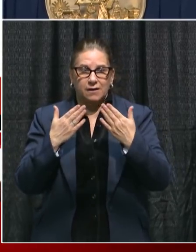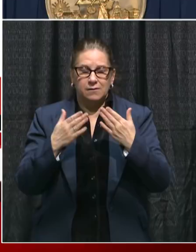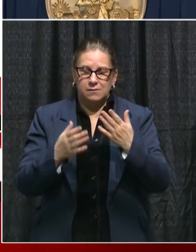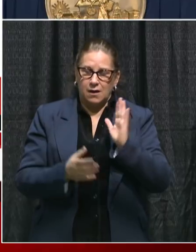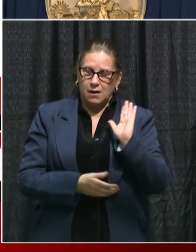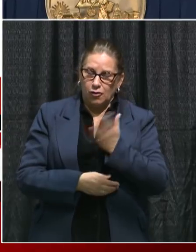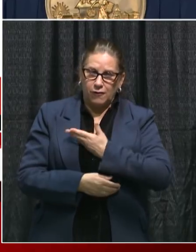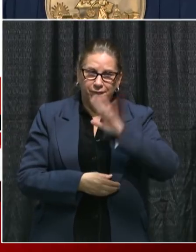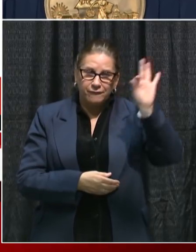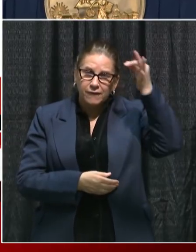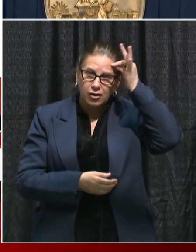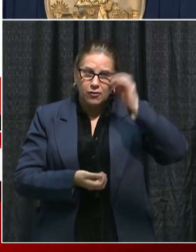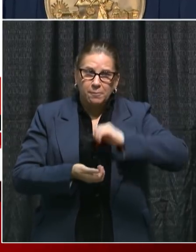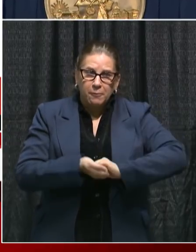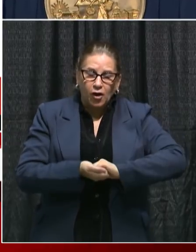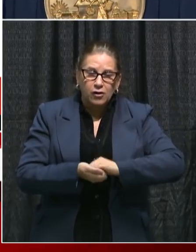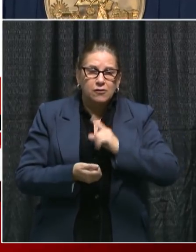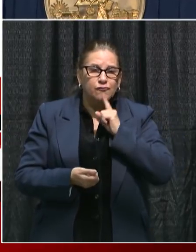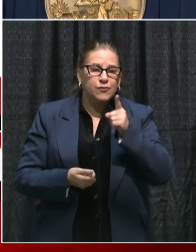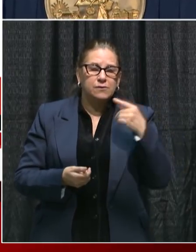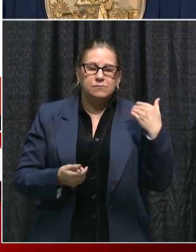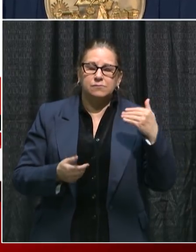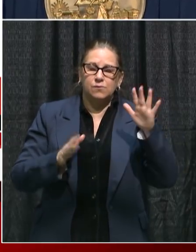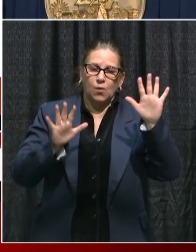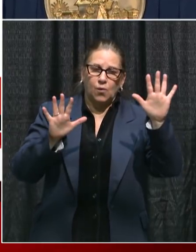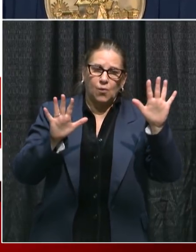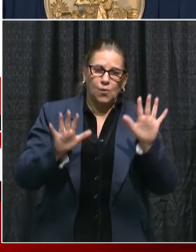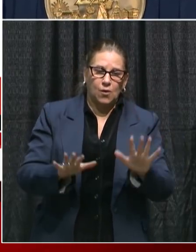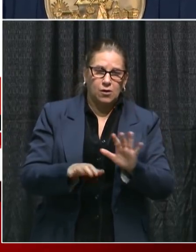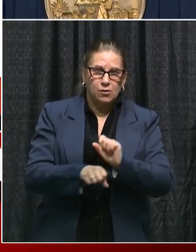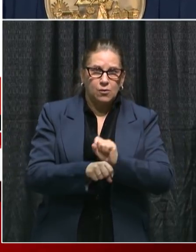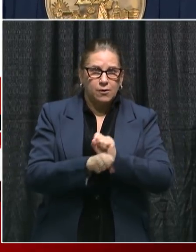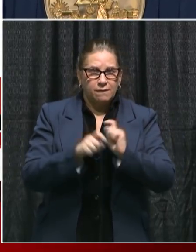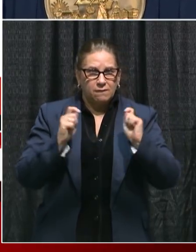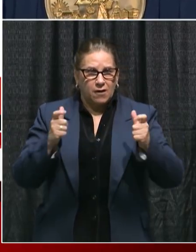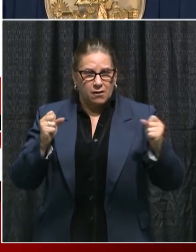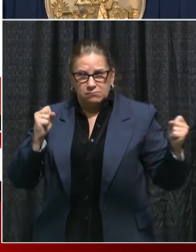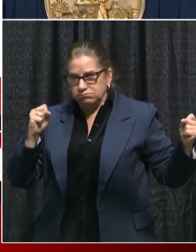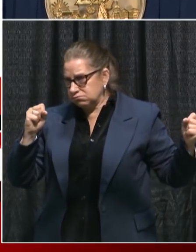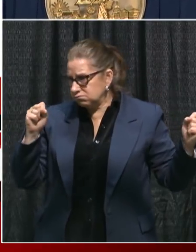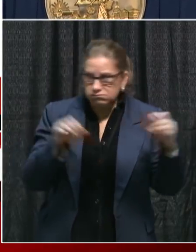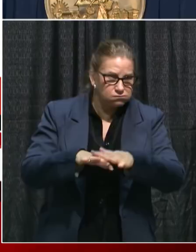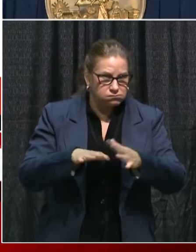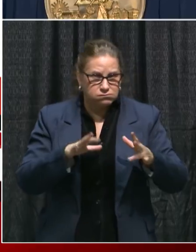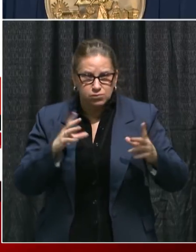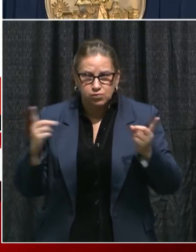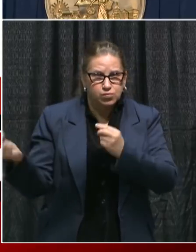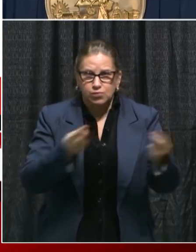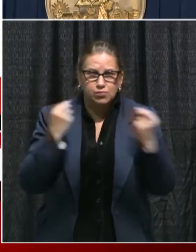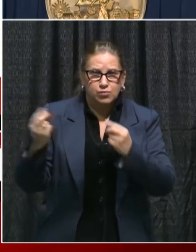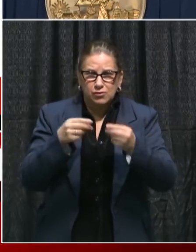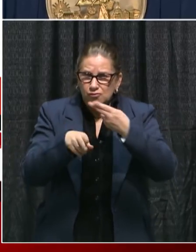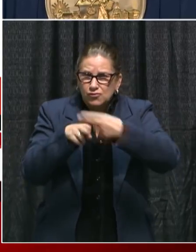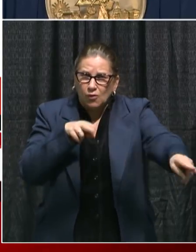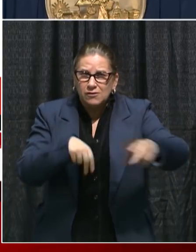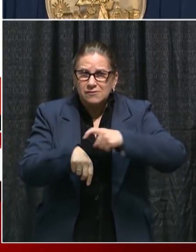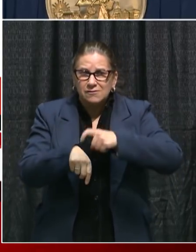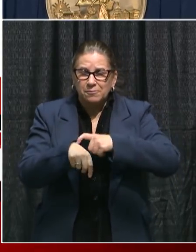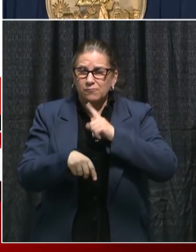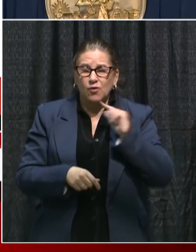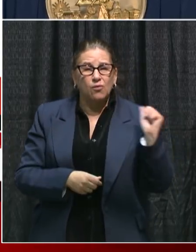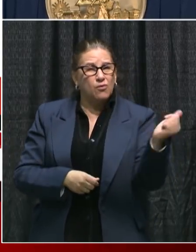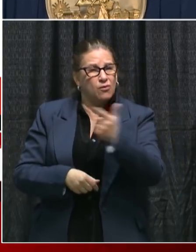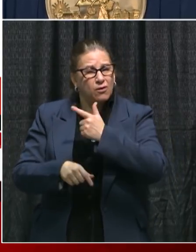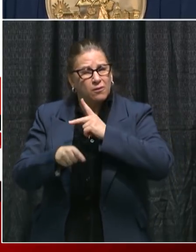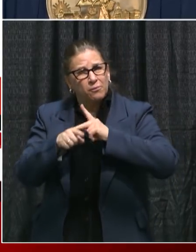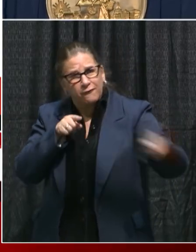just wonderful to work with in a very short period of time and in a very professional way. Let me start by thanking the